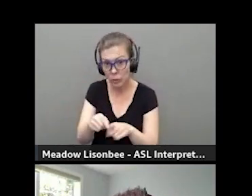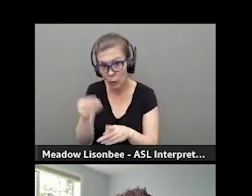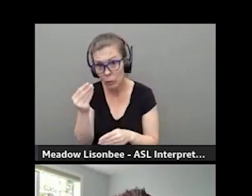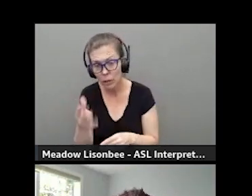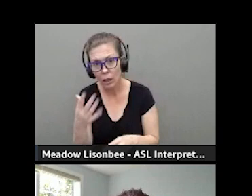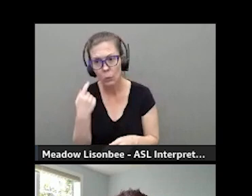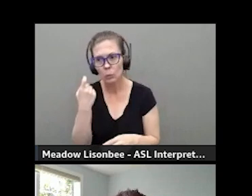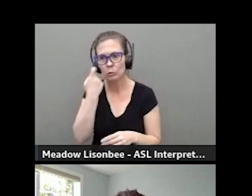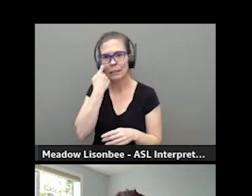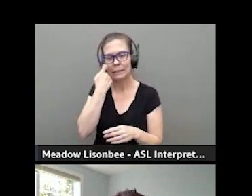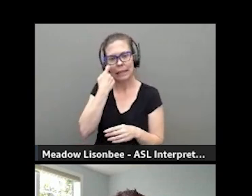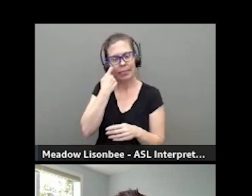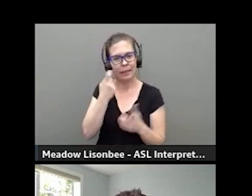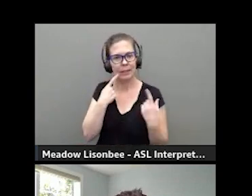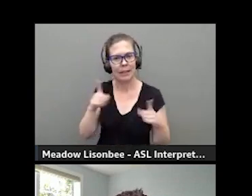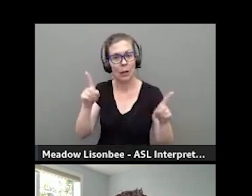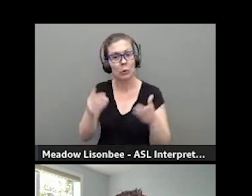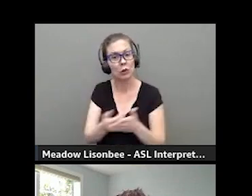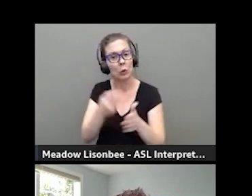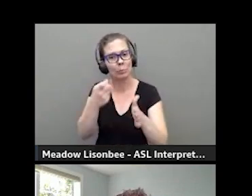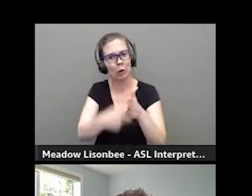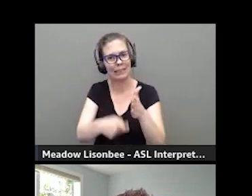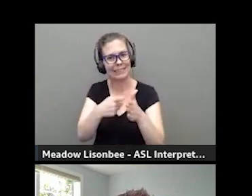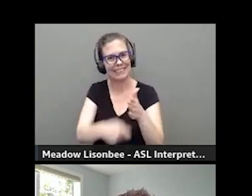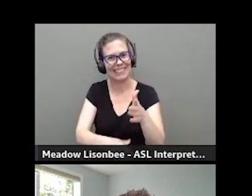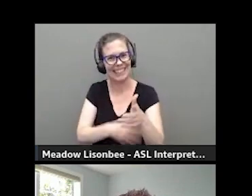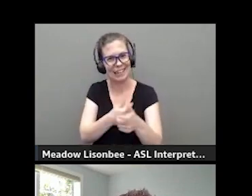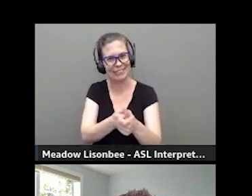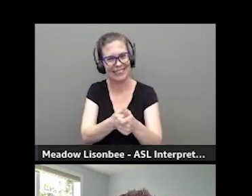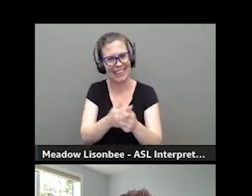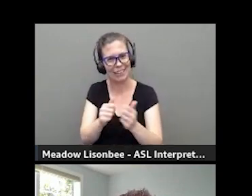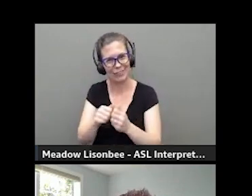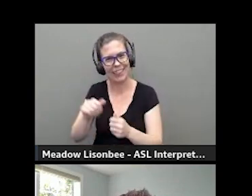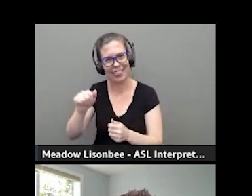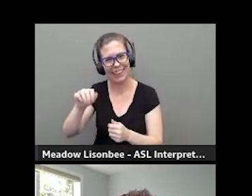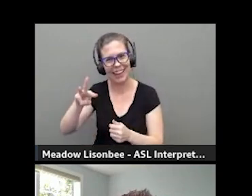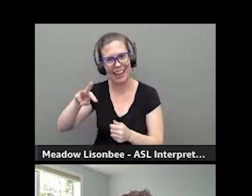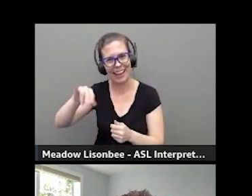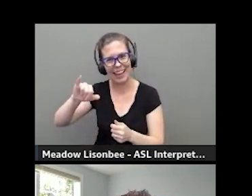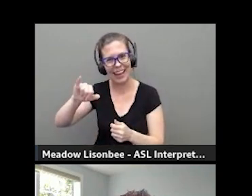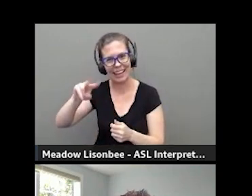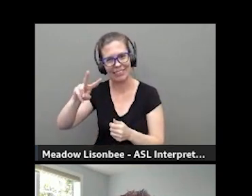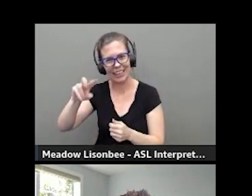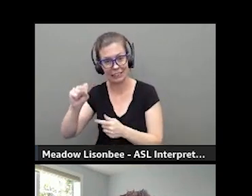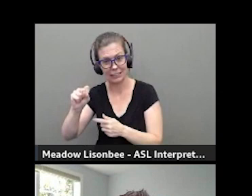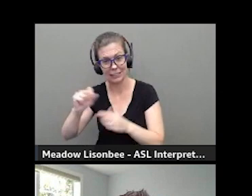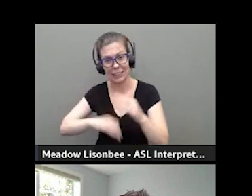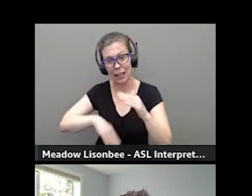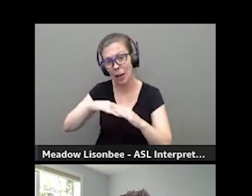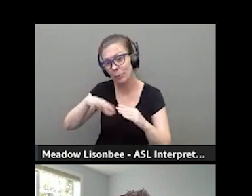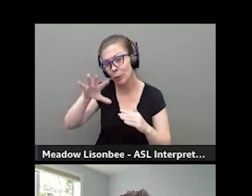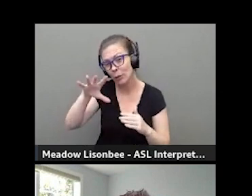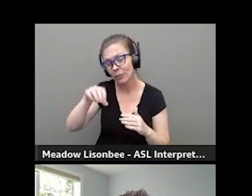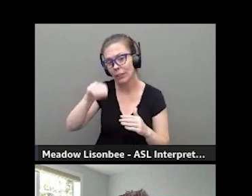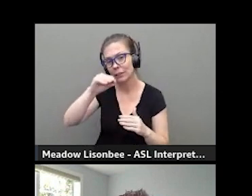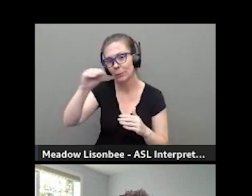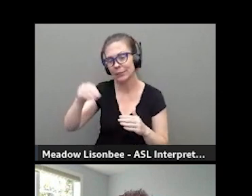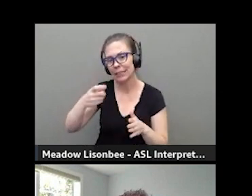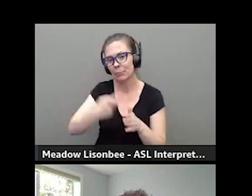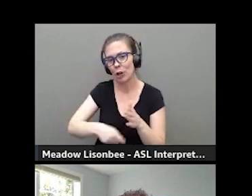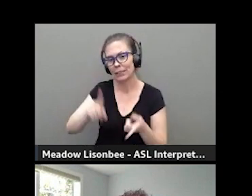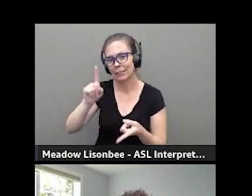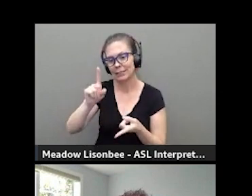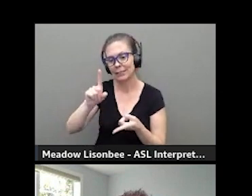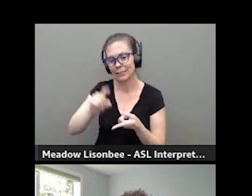we've recently announced new pricing updates with IVS and up to 50% price cuts